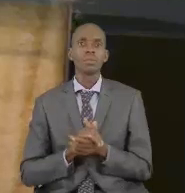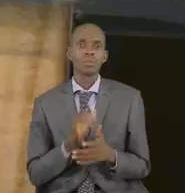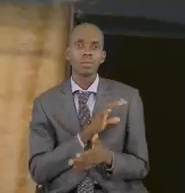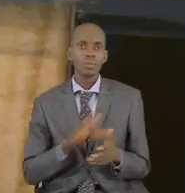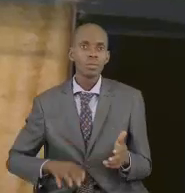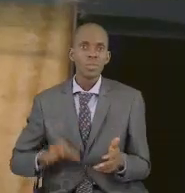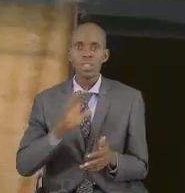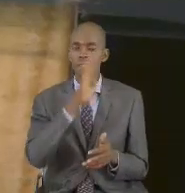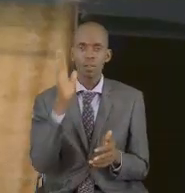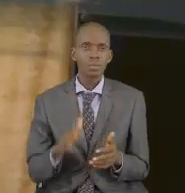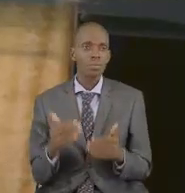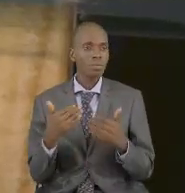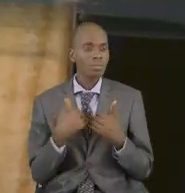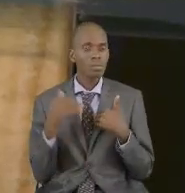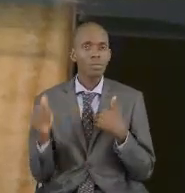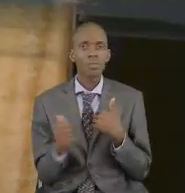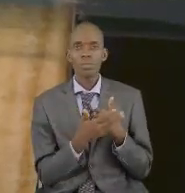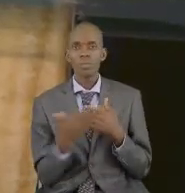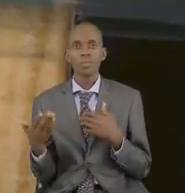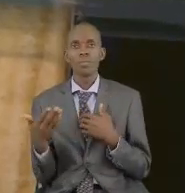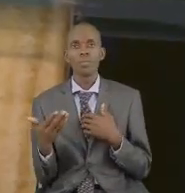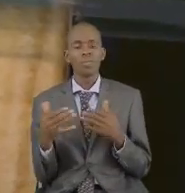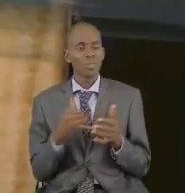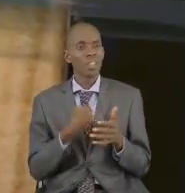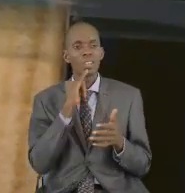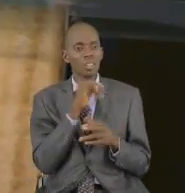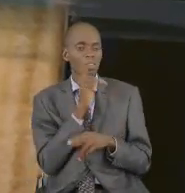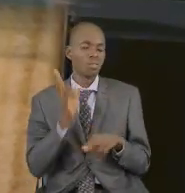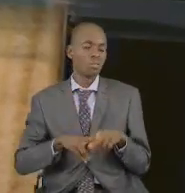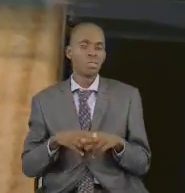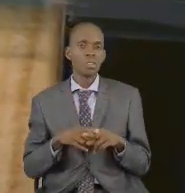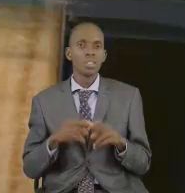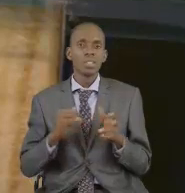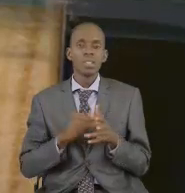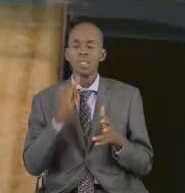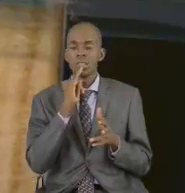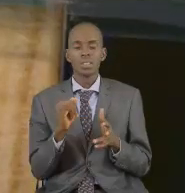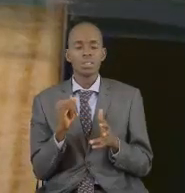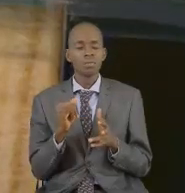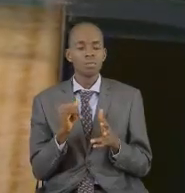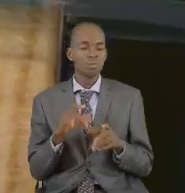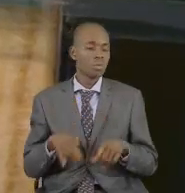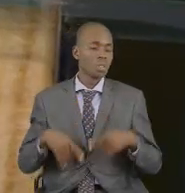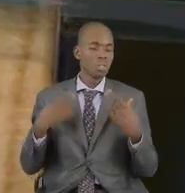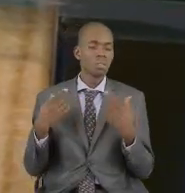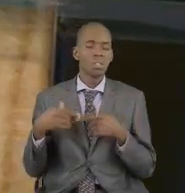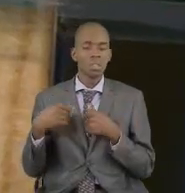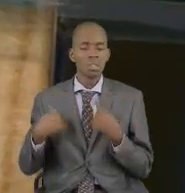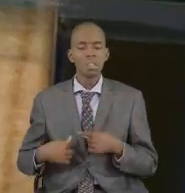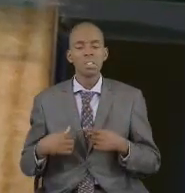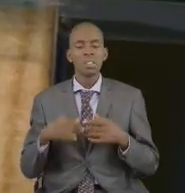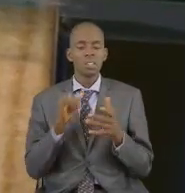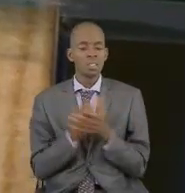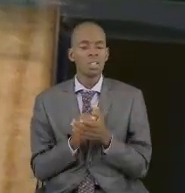had anything in his nature, in his heart, in his life, that want to